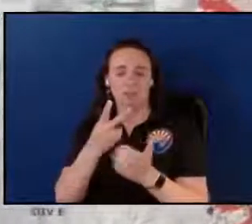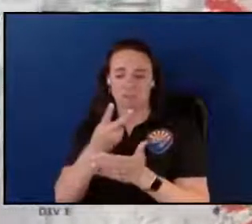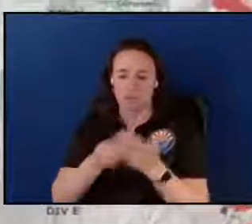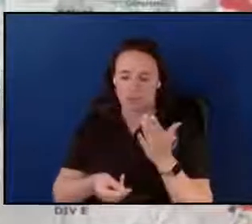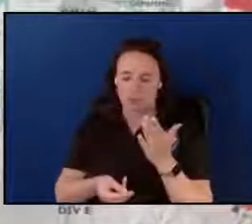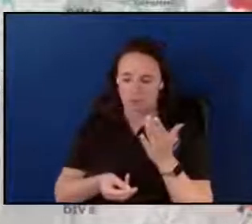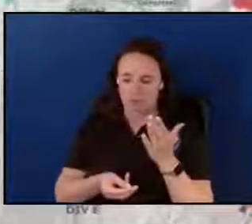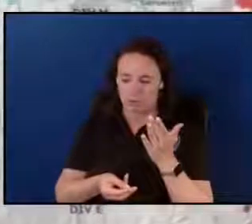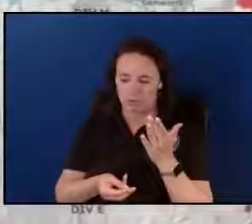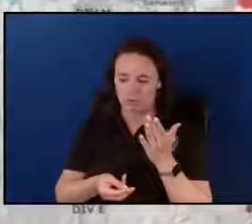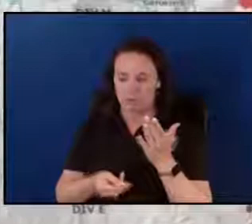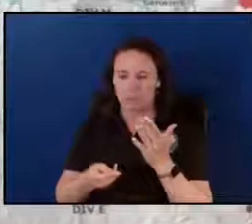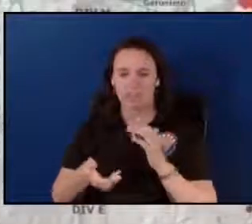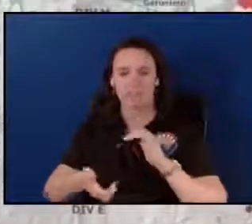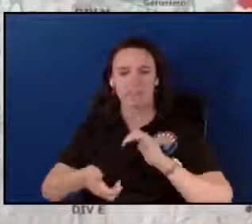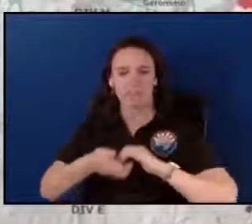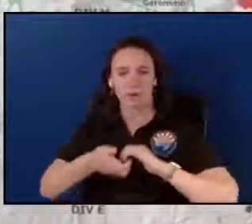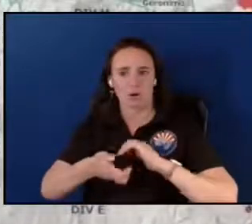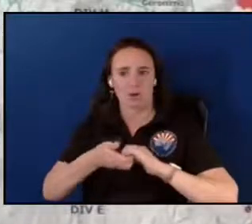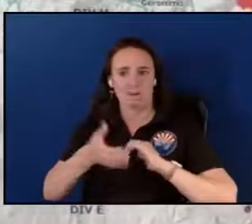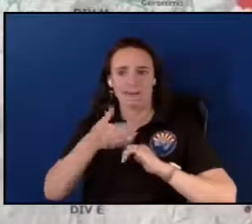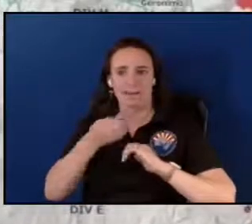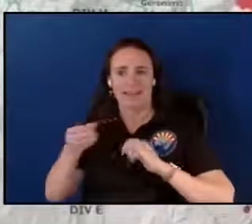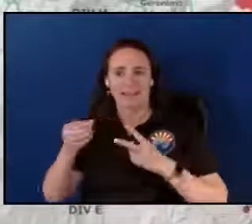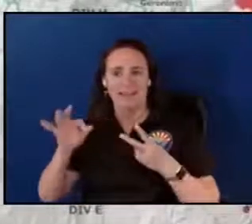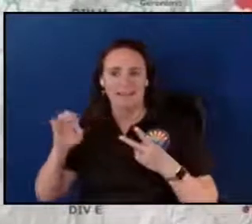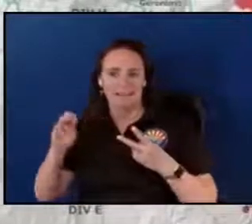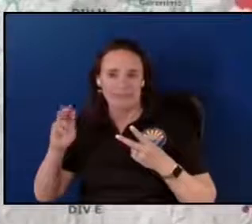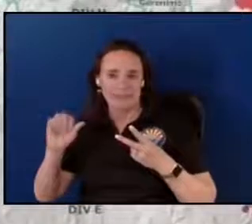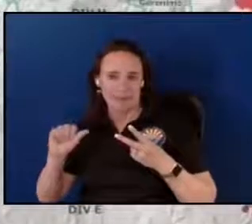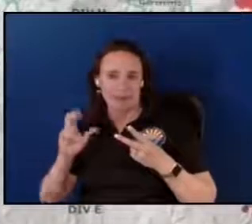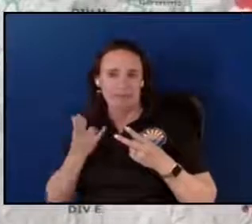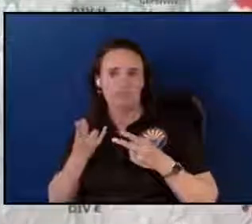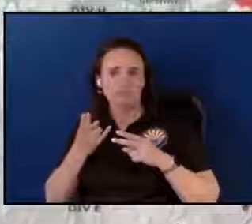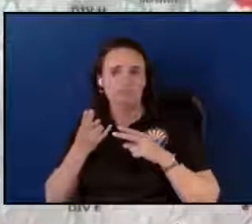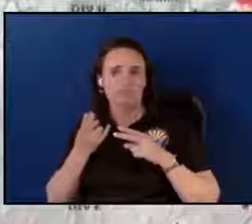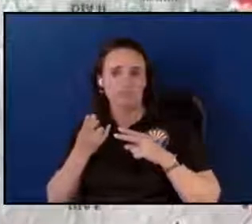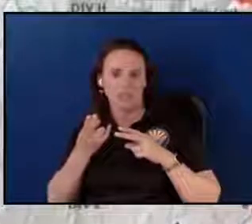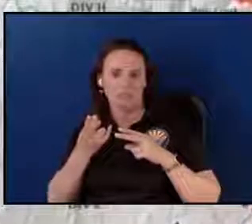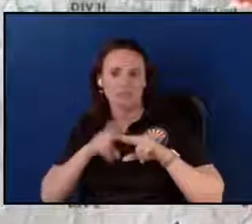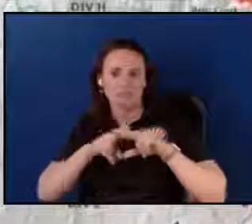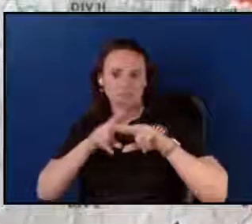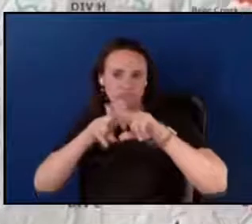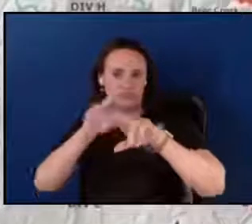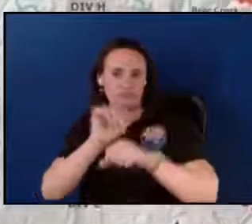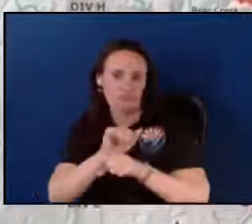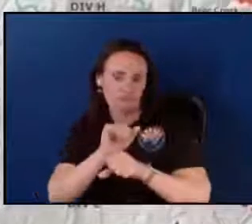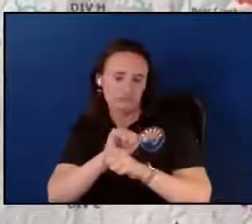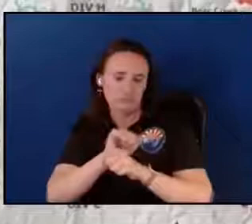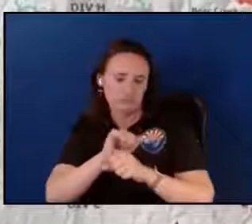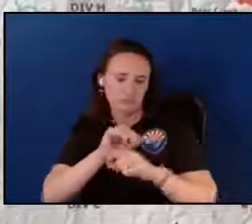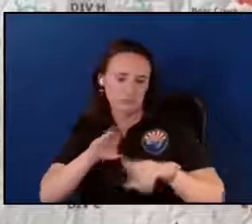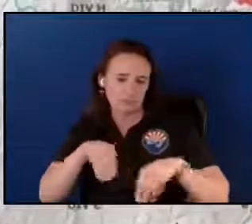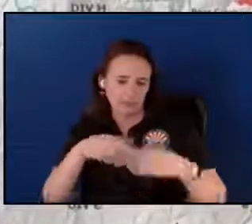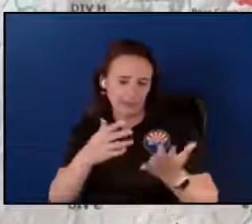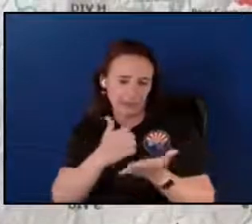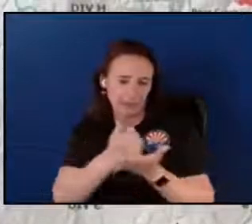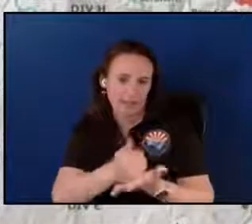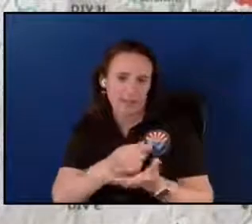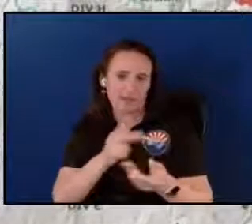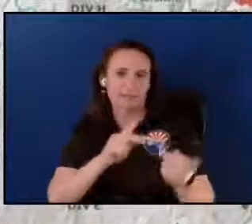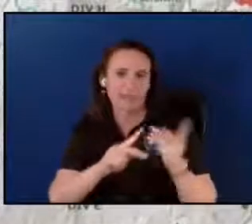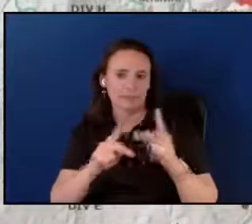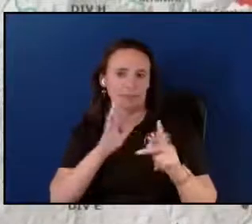with our partners and also with FEMA as they continue to ramp up their efforts and provide assistance to those that have been